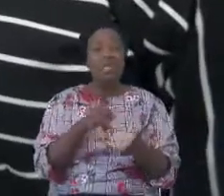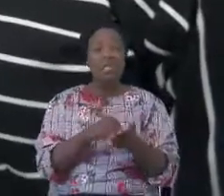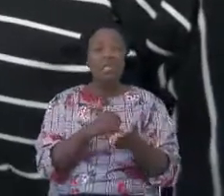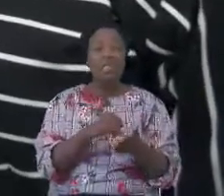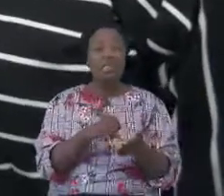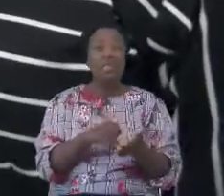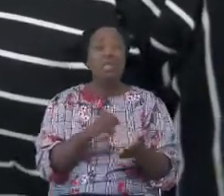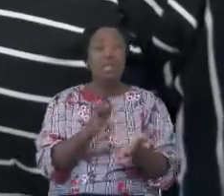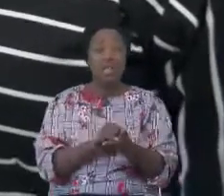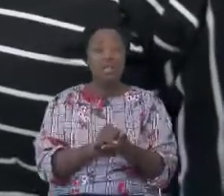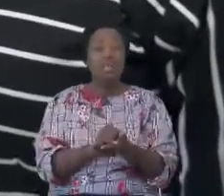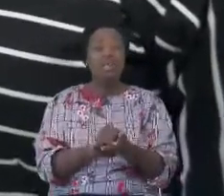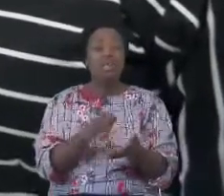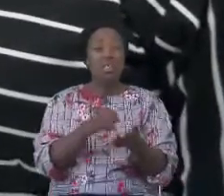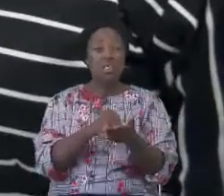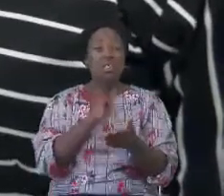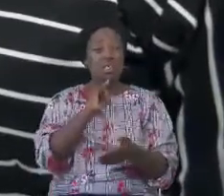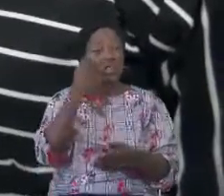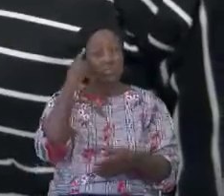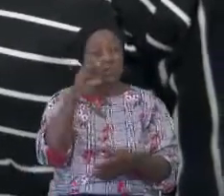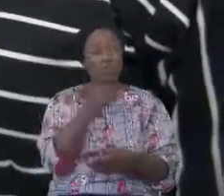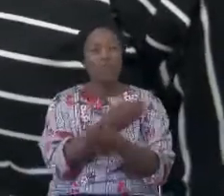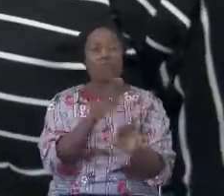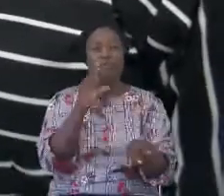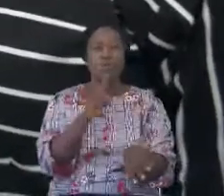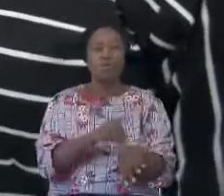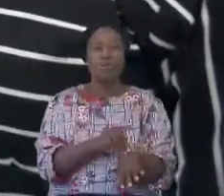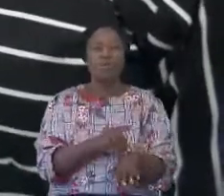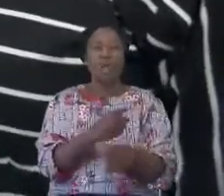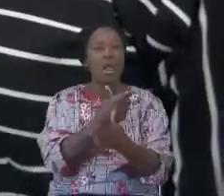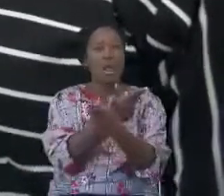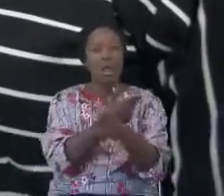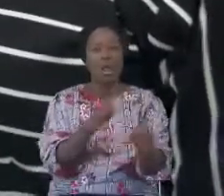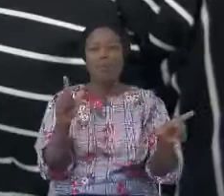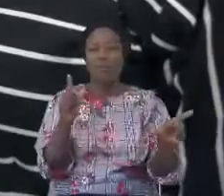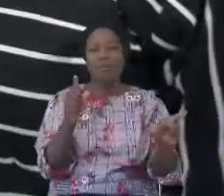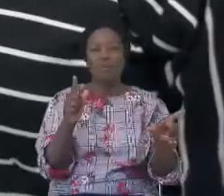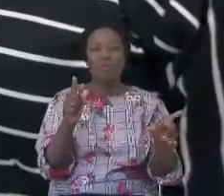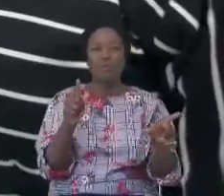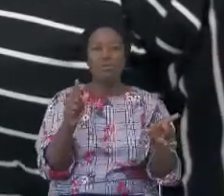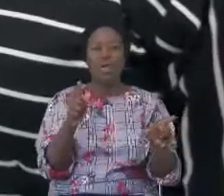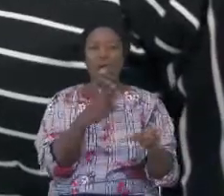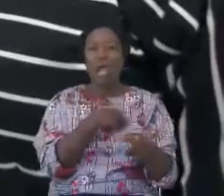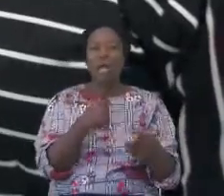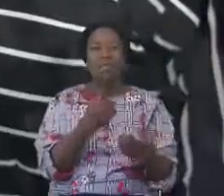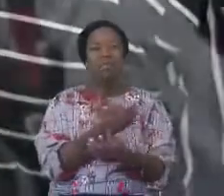done. Everything that is meant for your freedom,